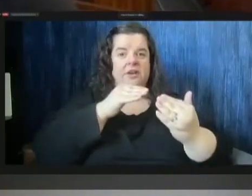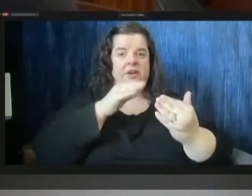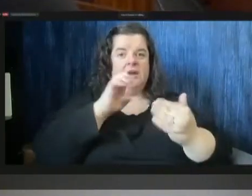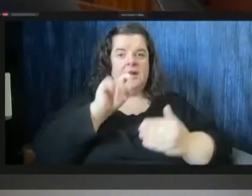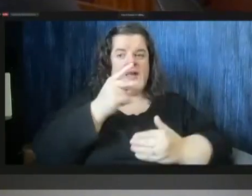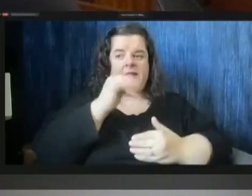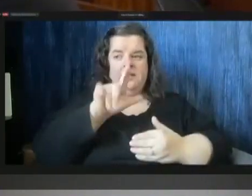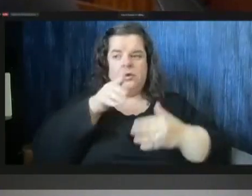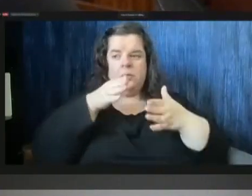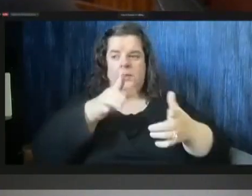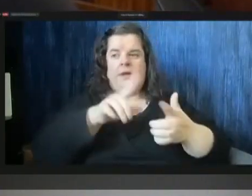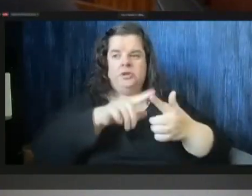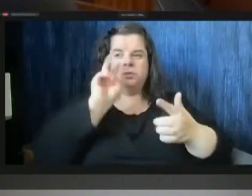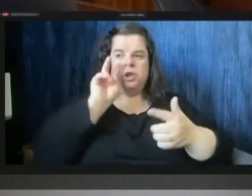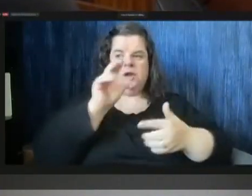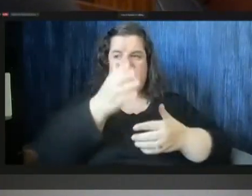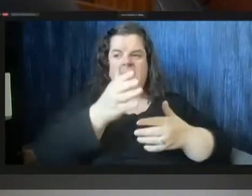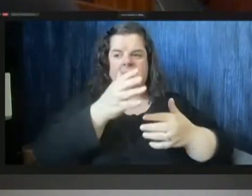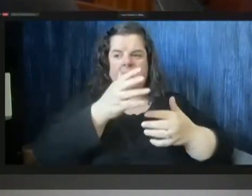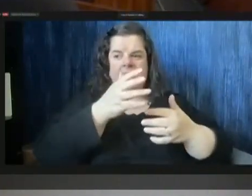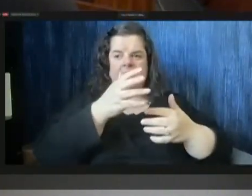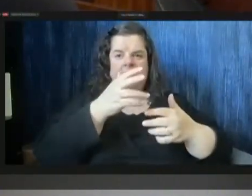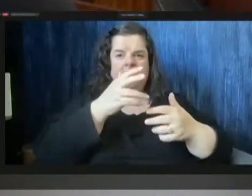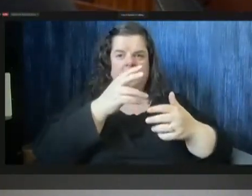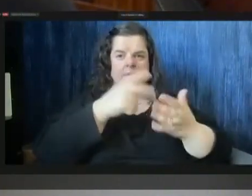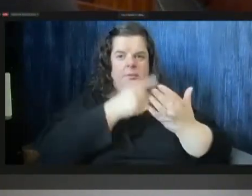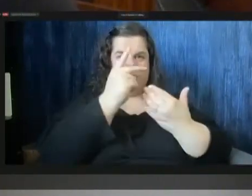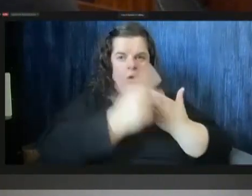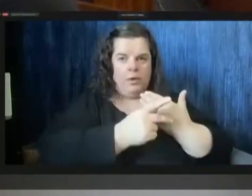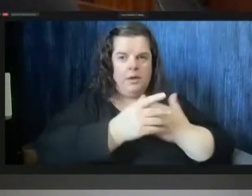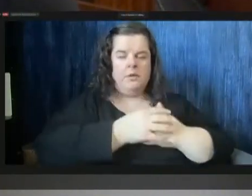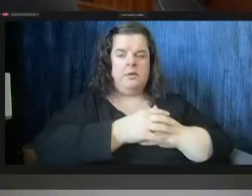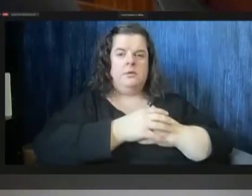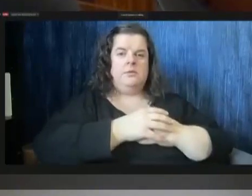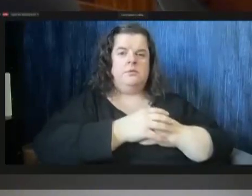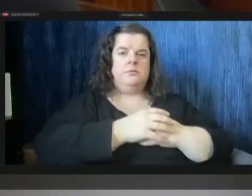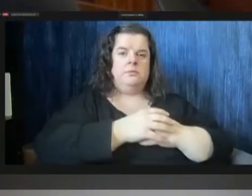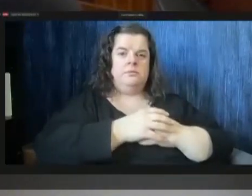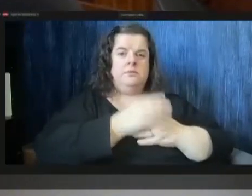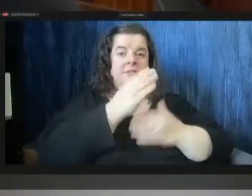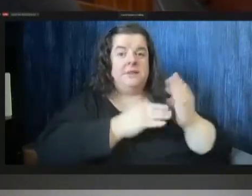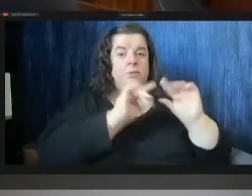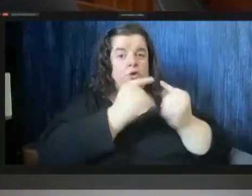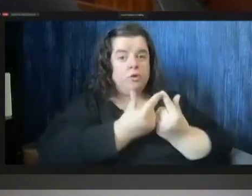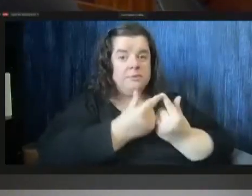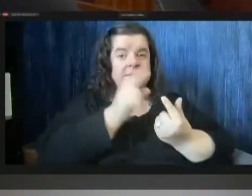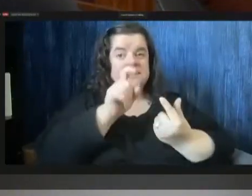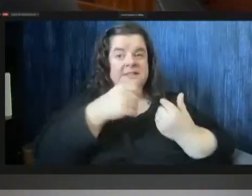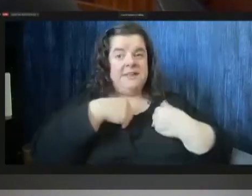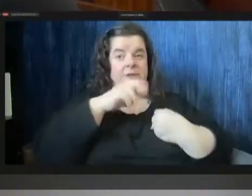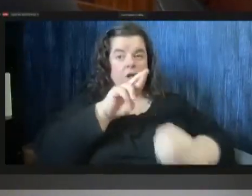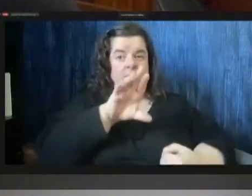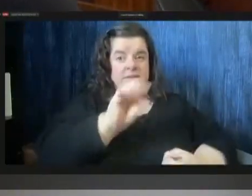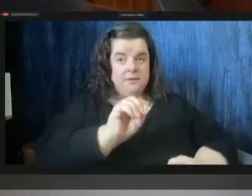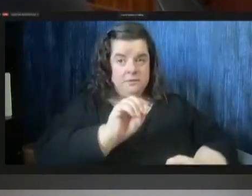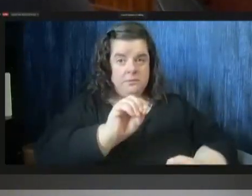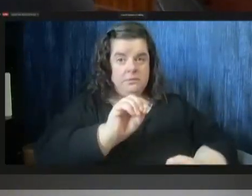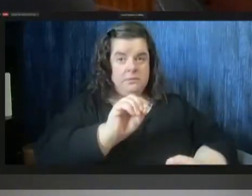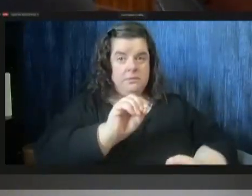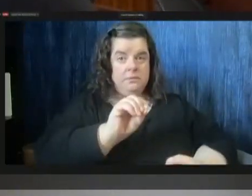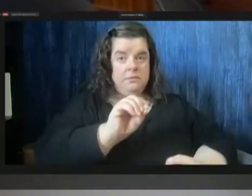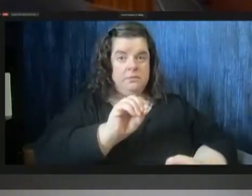program. I think that there are groups that really probably do need to have neighbors that need an RCO. They don't